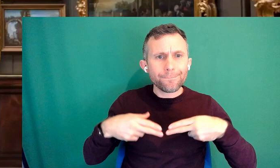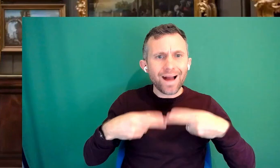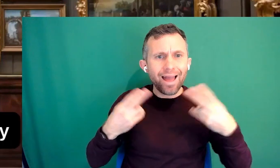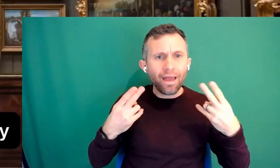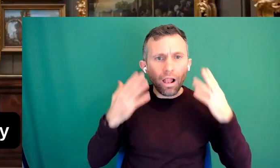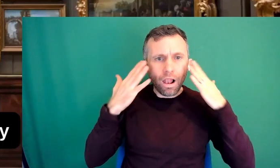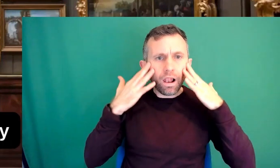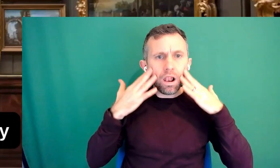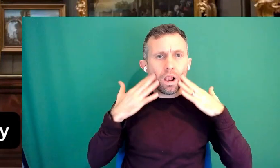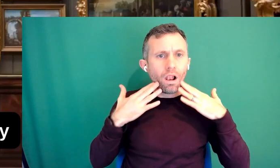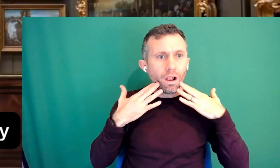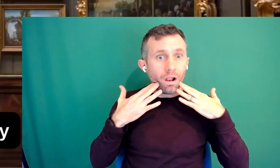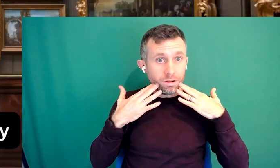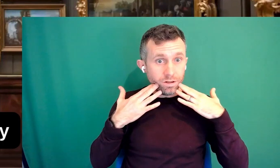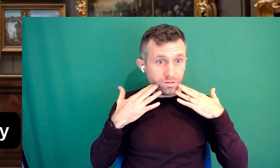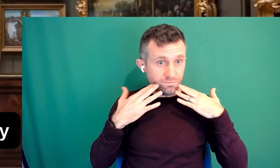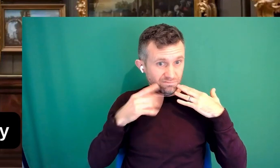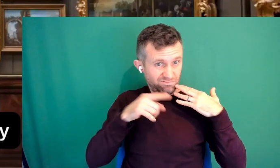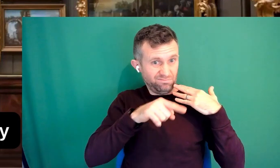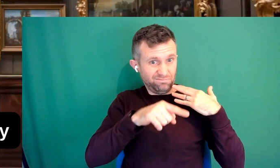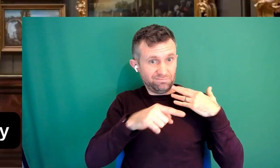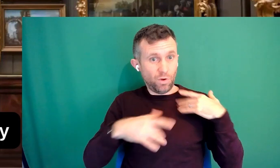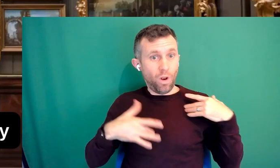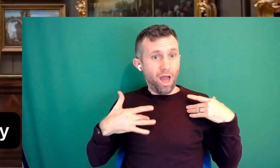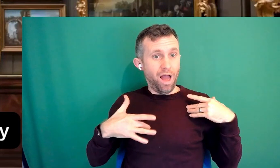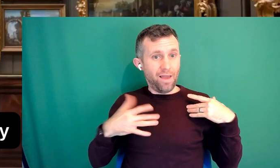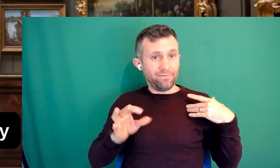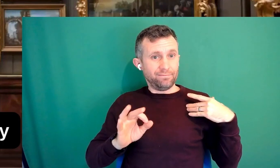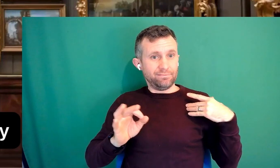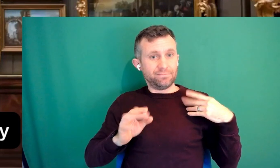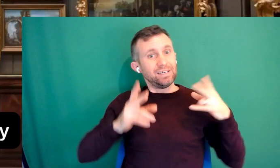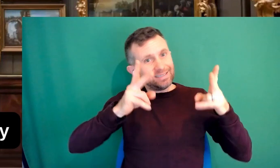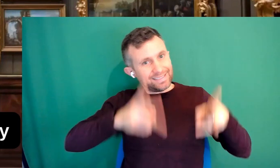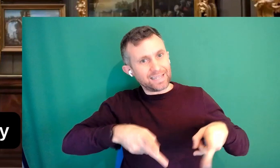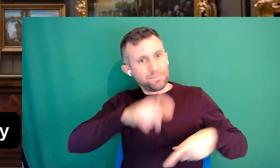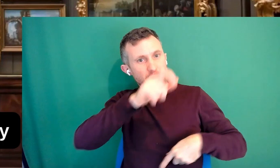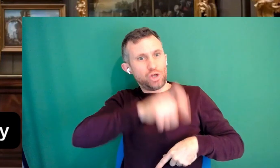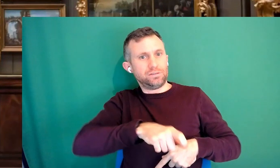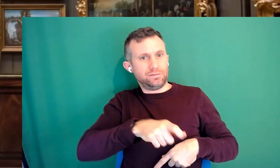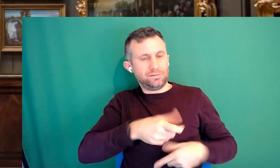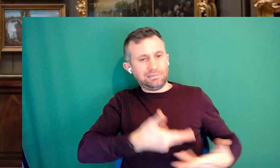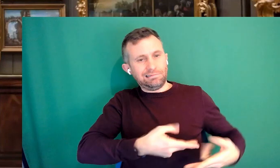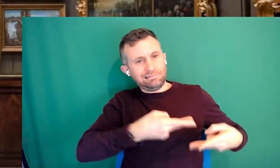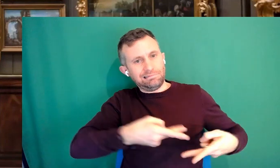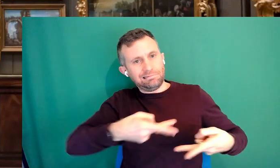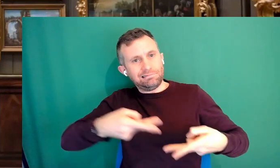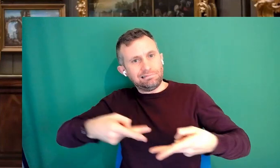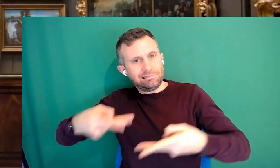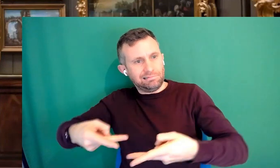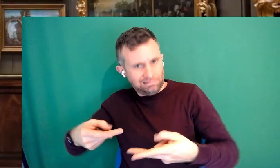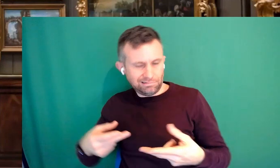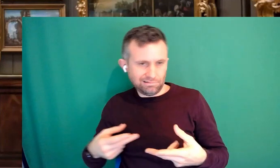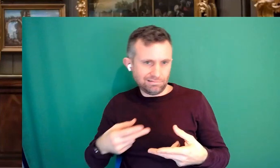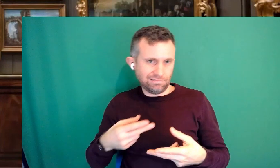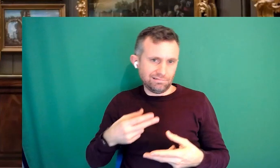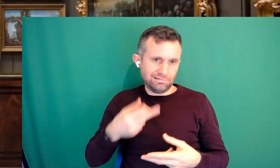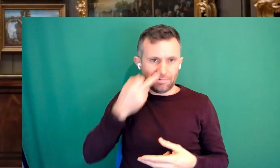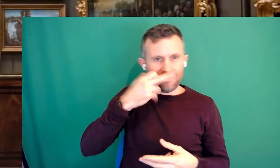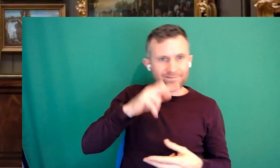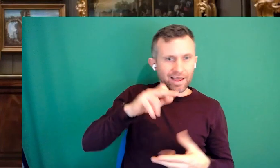The picture room contains 38 paintings on display, but actually